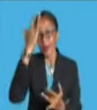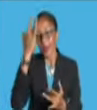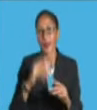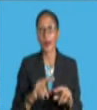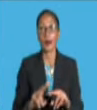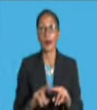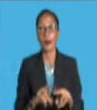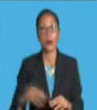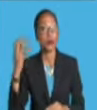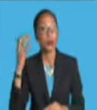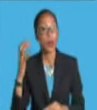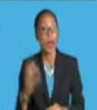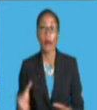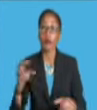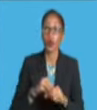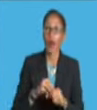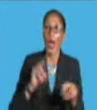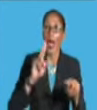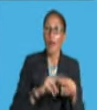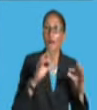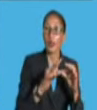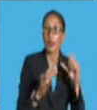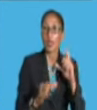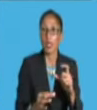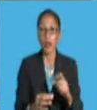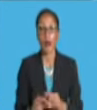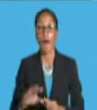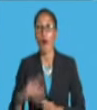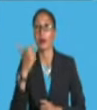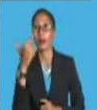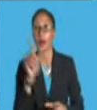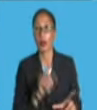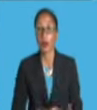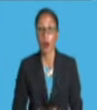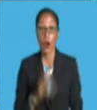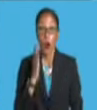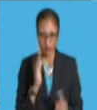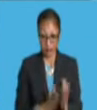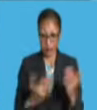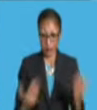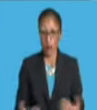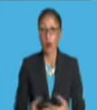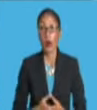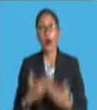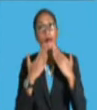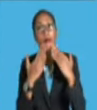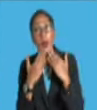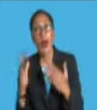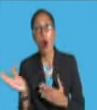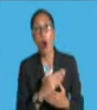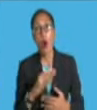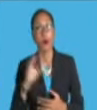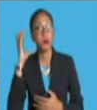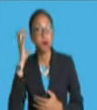joined Communication Fiji Limited, radio station Radio Sargam for 7 years. At this juncture, I would like to thank all my fellow